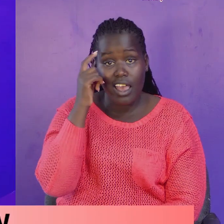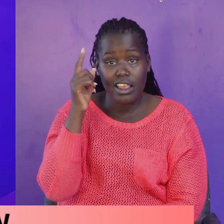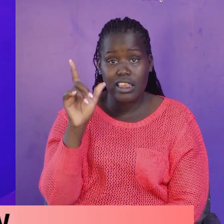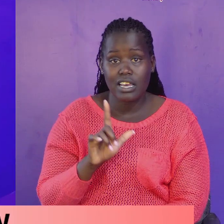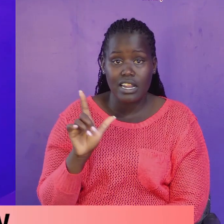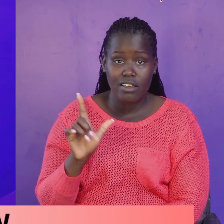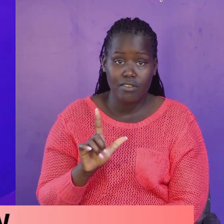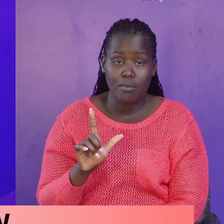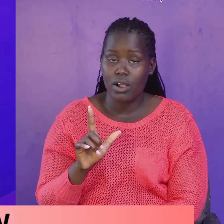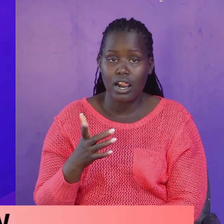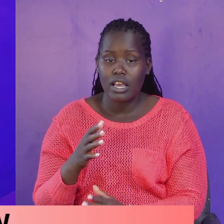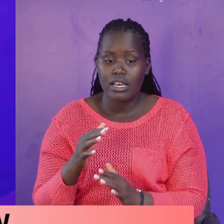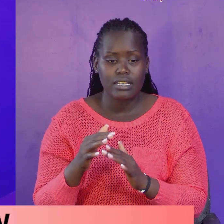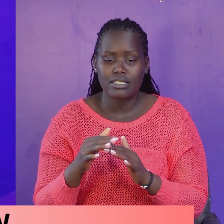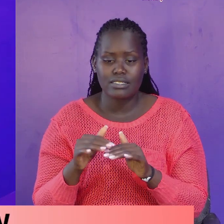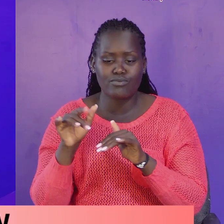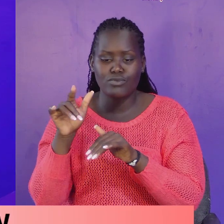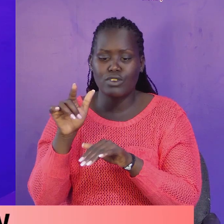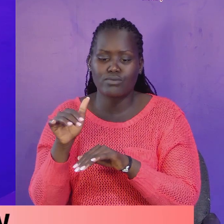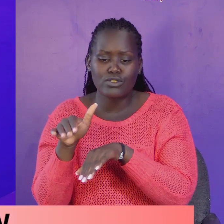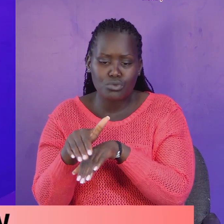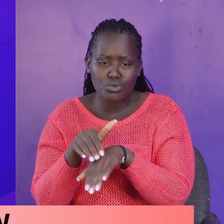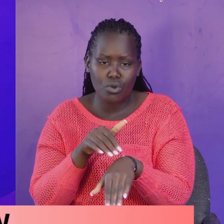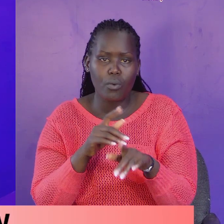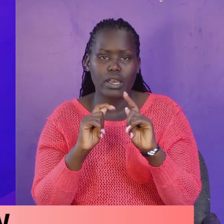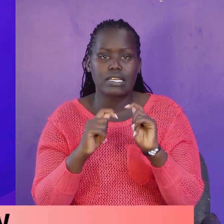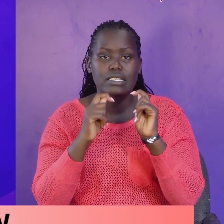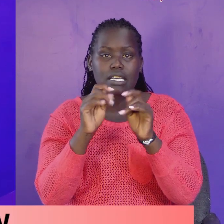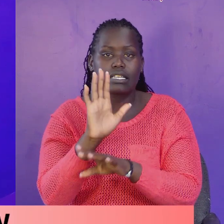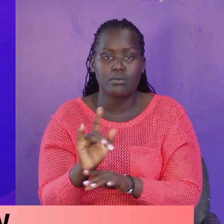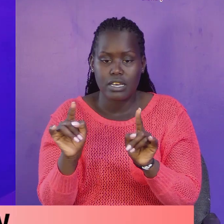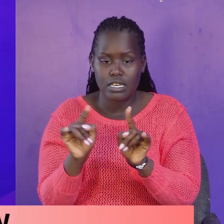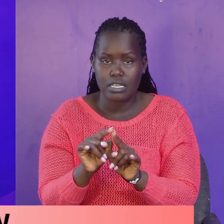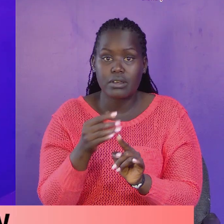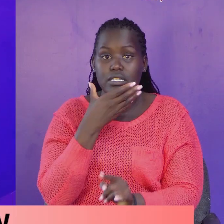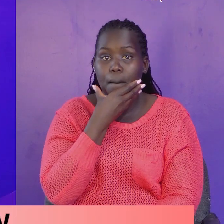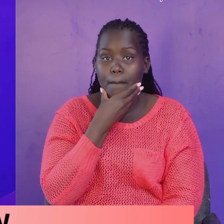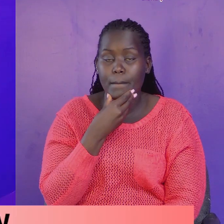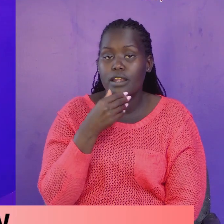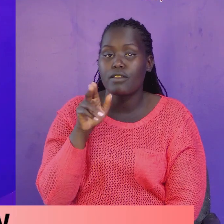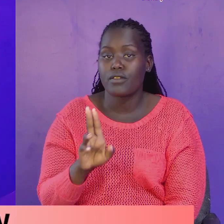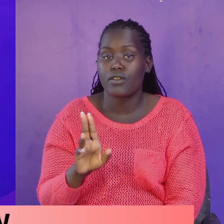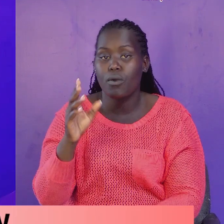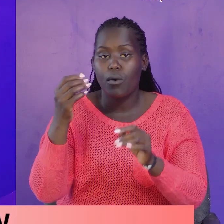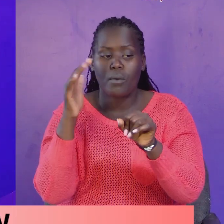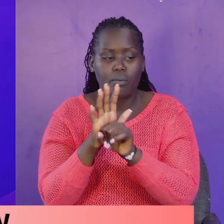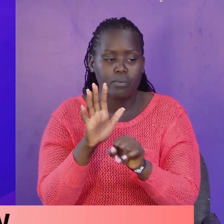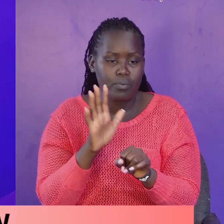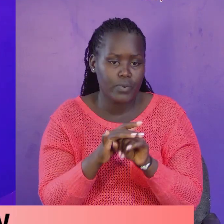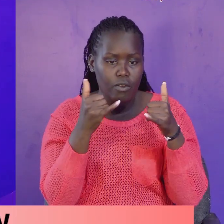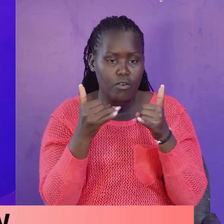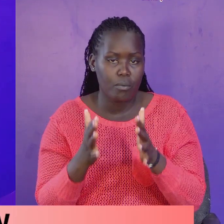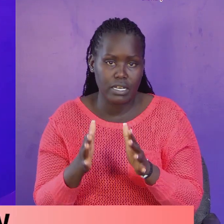their talents. It is doing the same thing like Manchester United, because many of the players that left Manchester United, they are